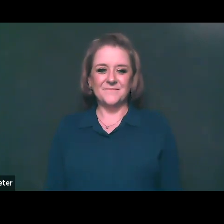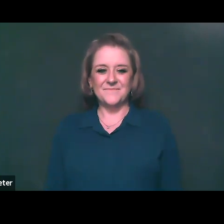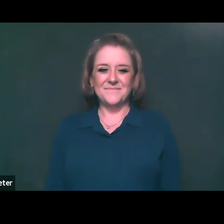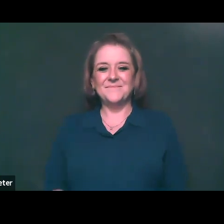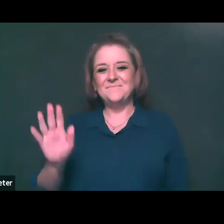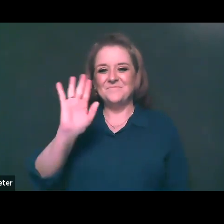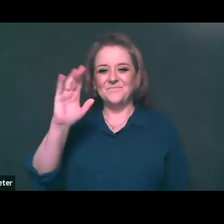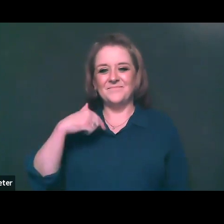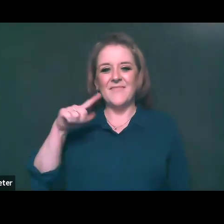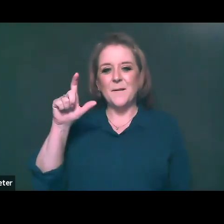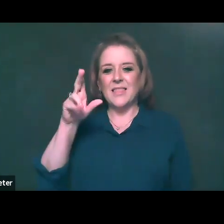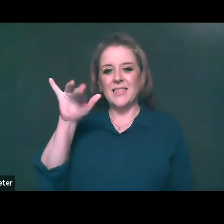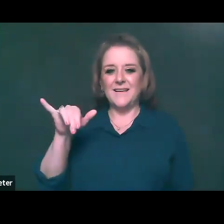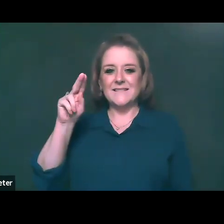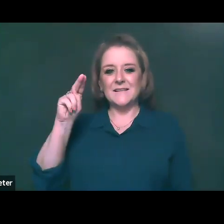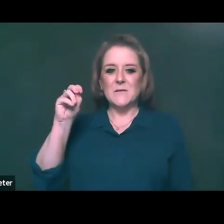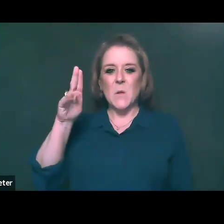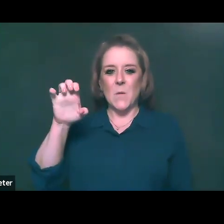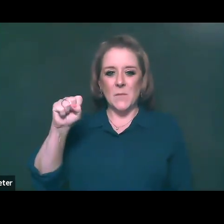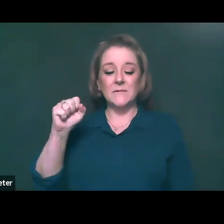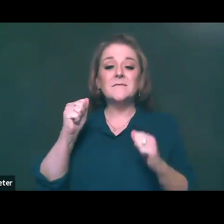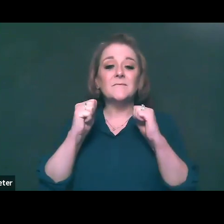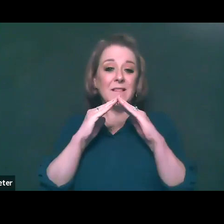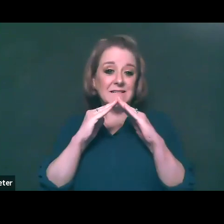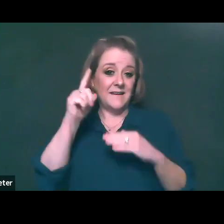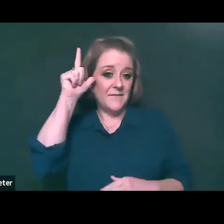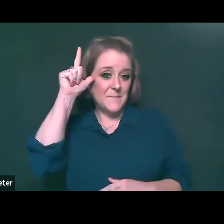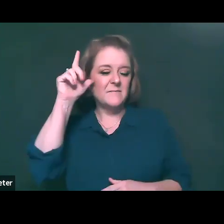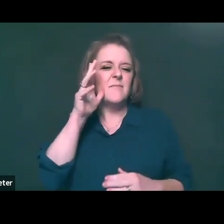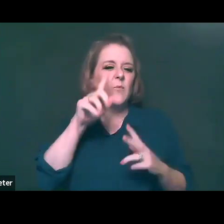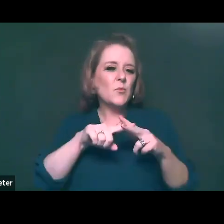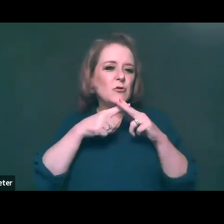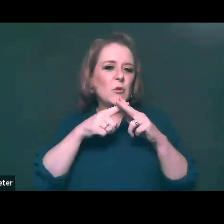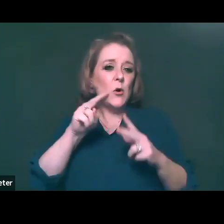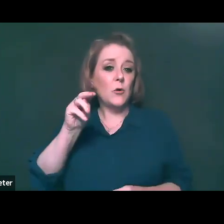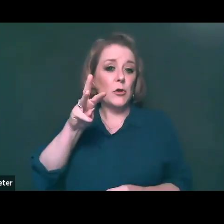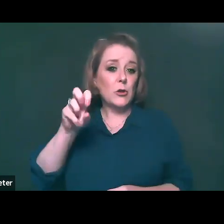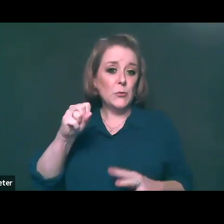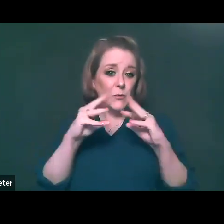Hi, I'm Lacey Nobles of the City of Lubbock. We'll start the news conference in just a few seconds.